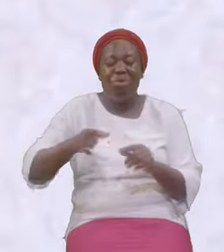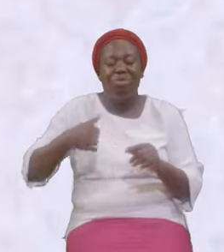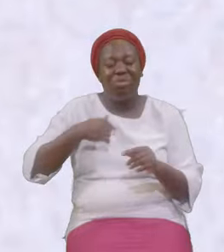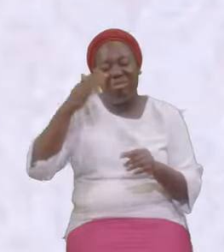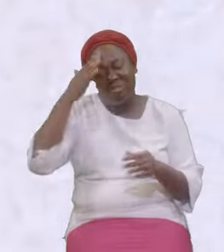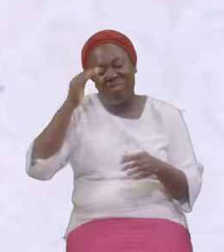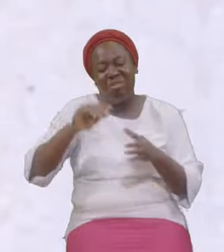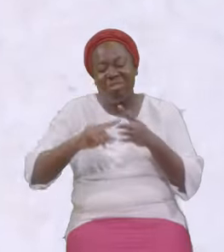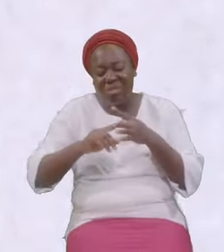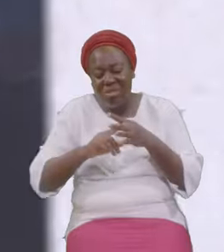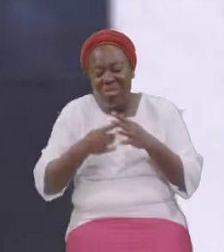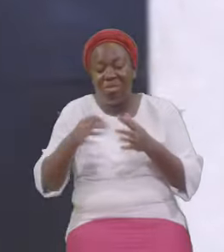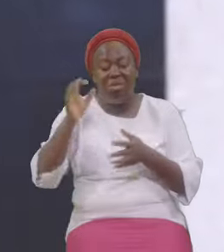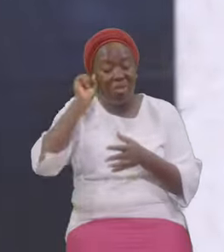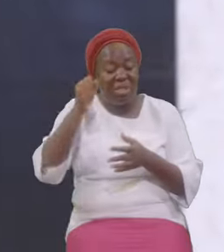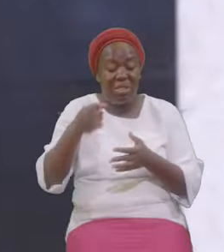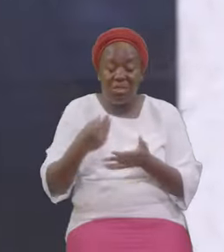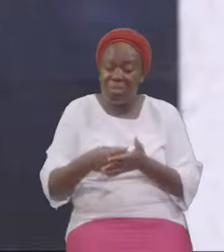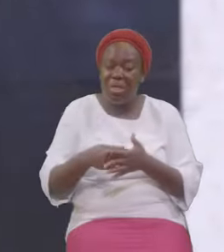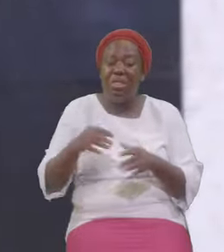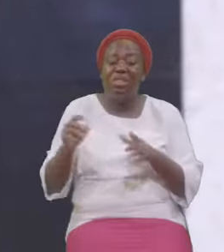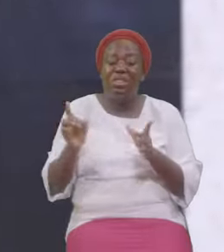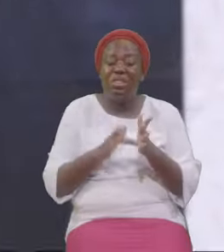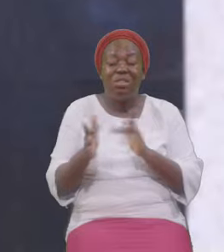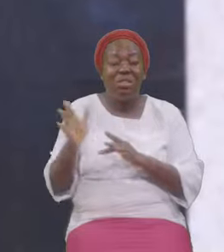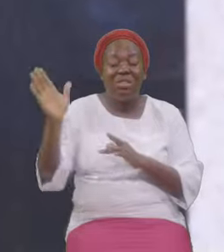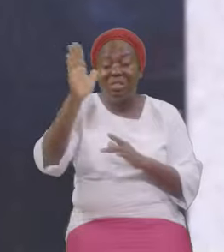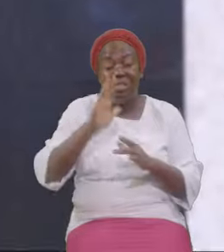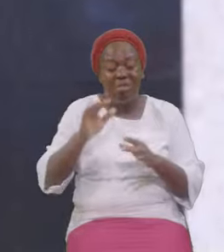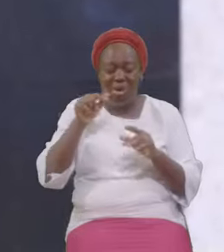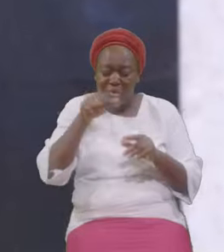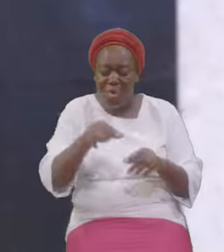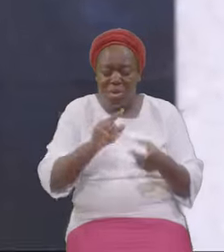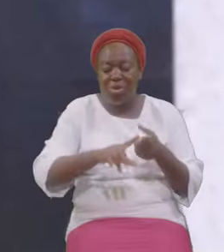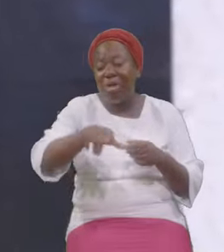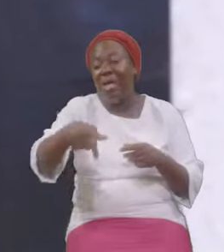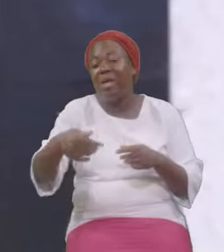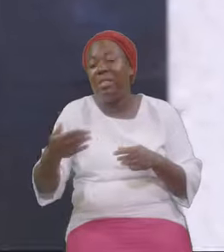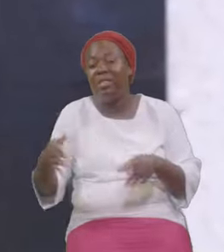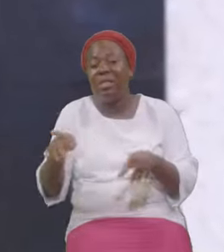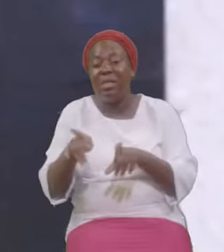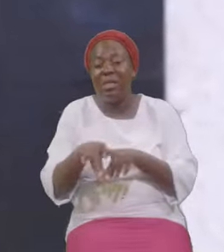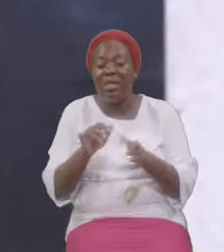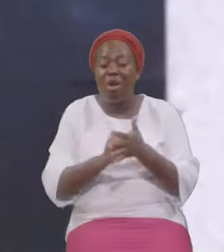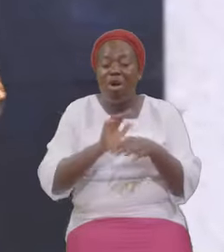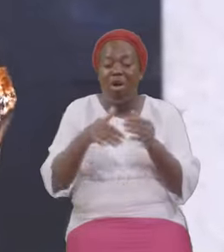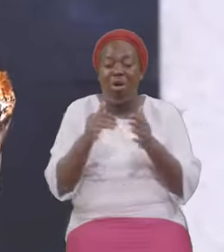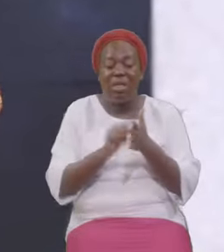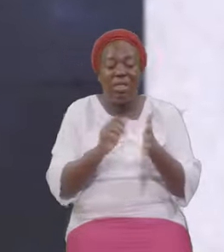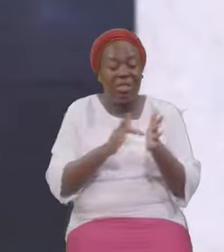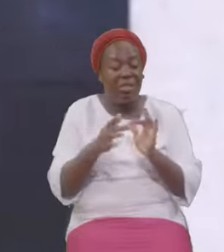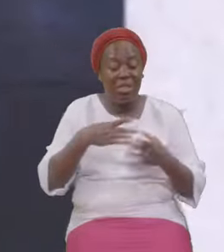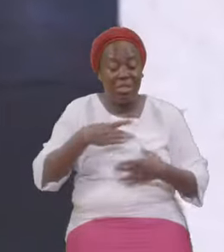never pointed to anything like that. All Jesus was interested in, he wanted